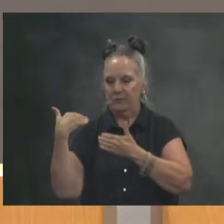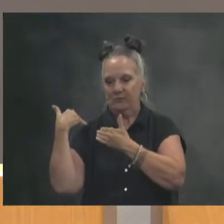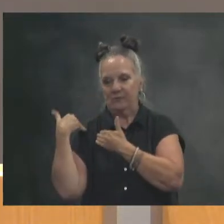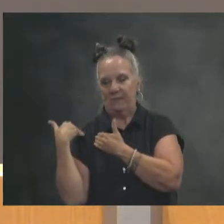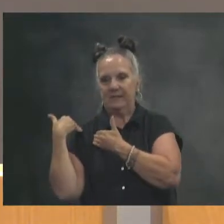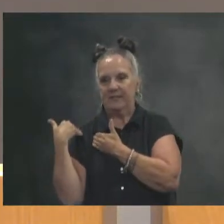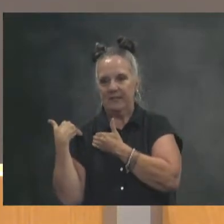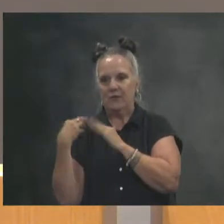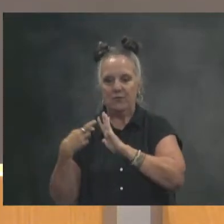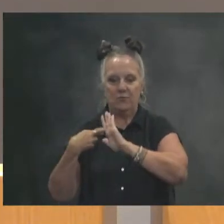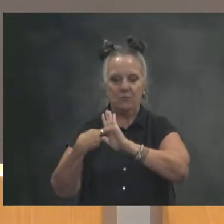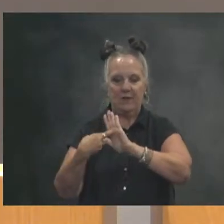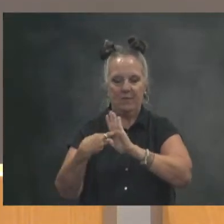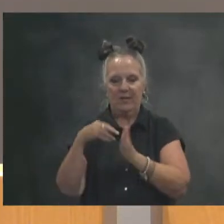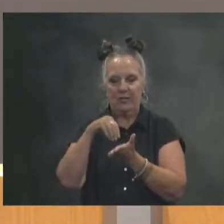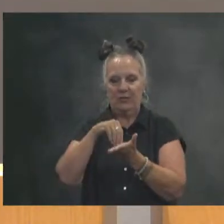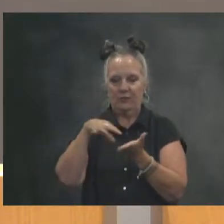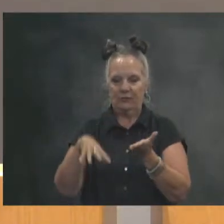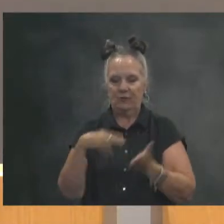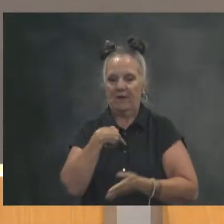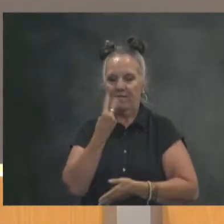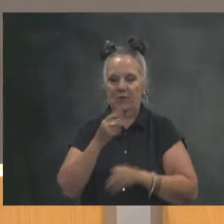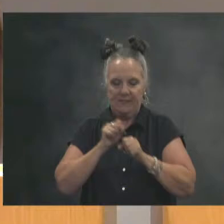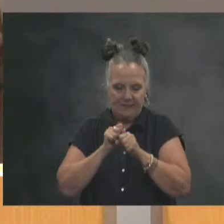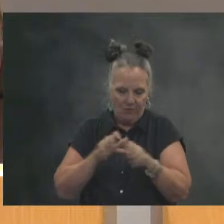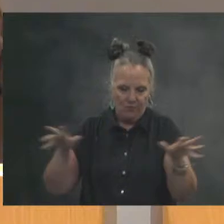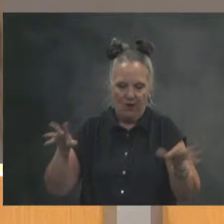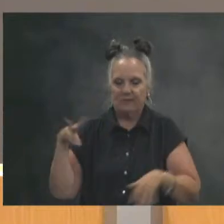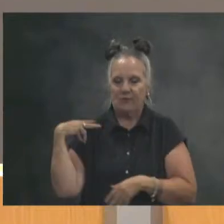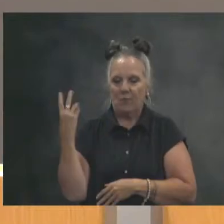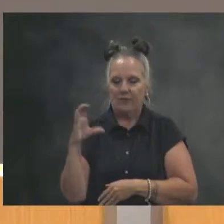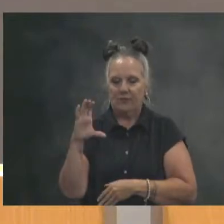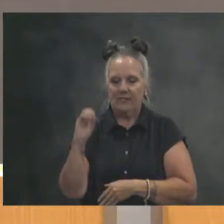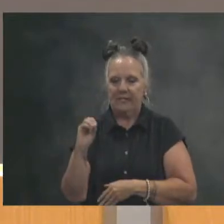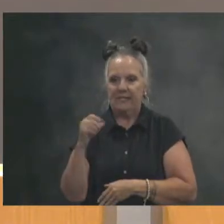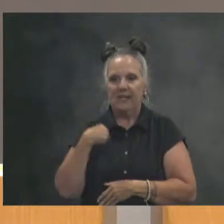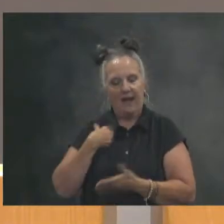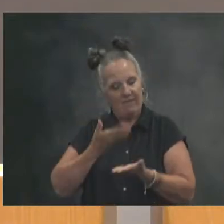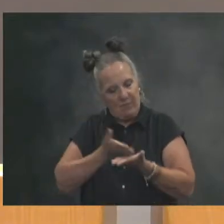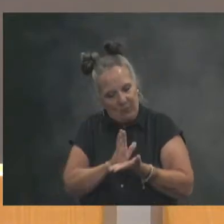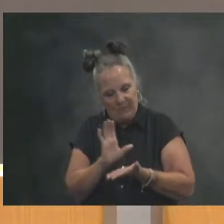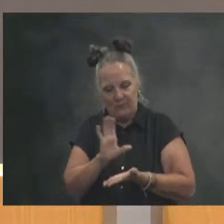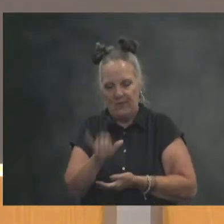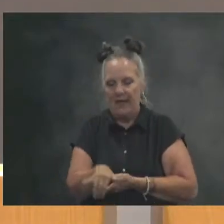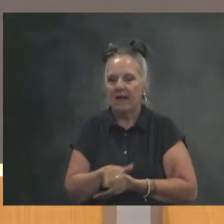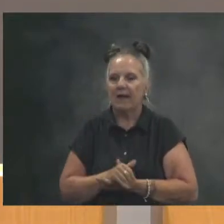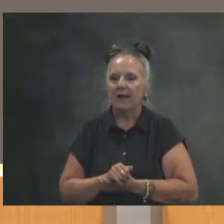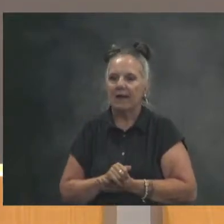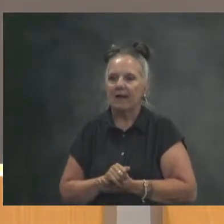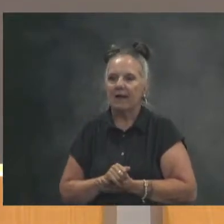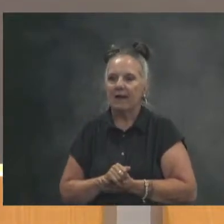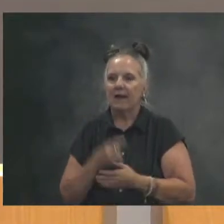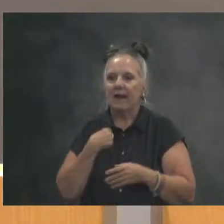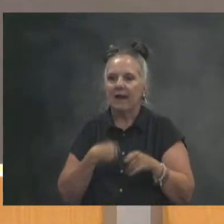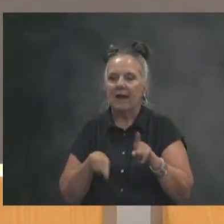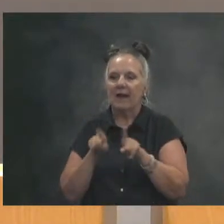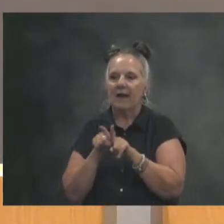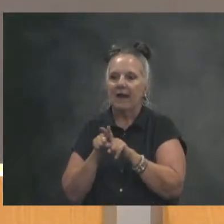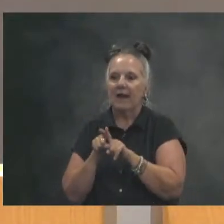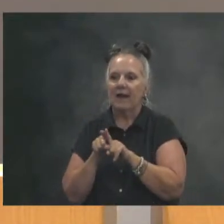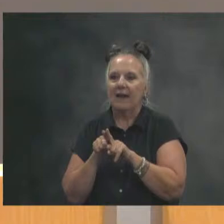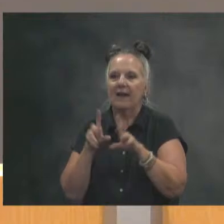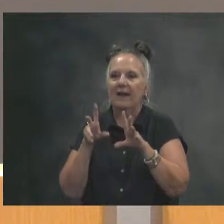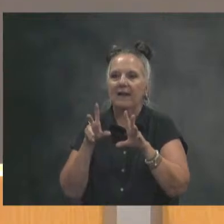to represent the student voice across Washington County, and I'm so honored to have the privilege to do that. I also wanted to extend